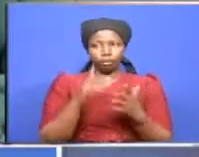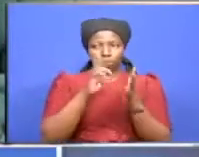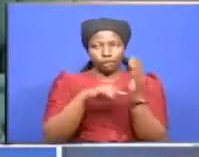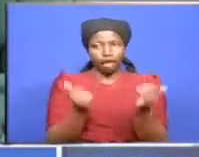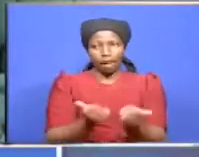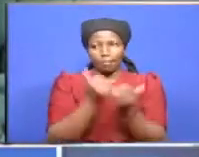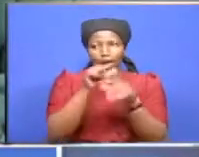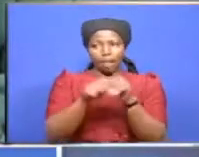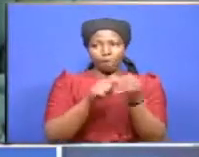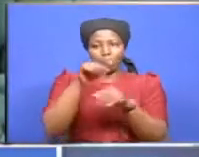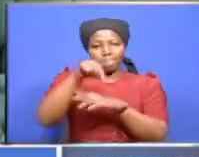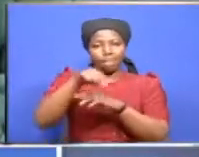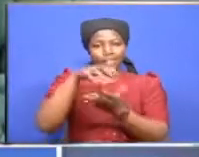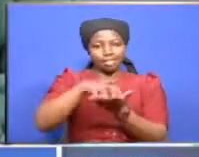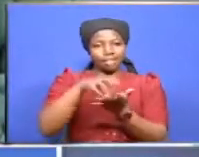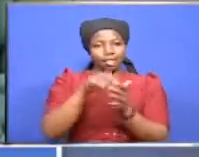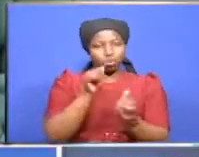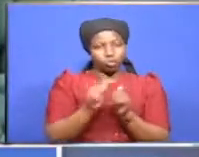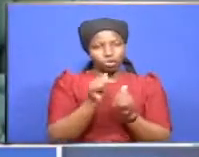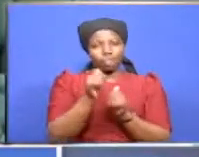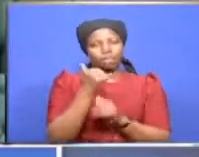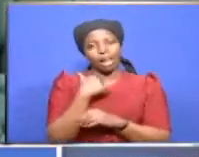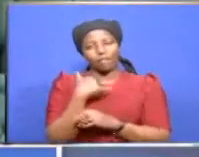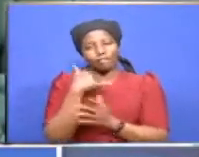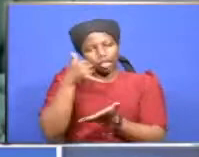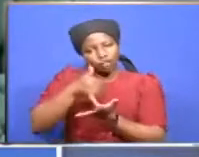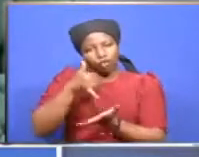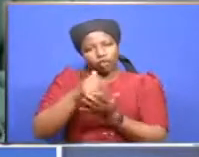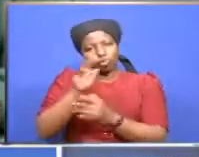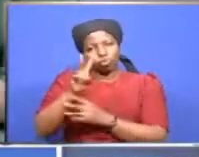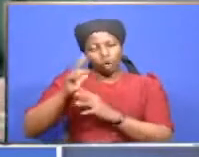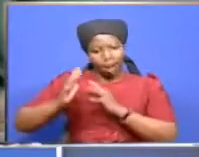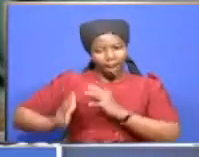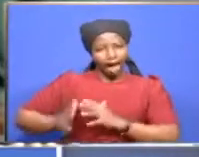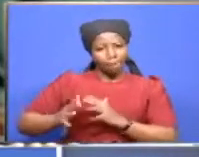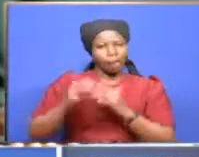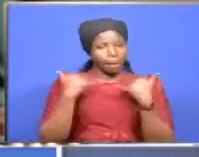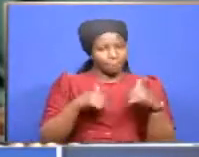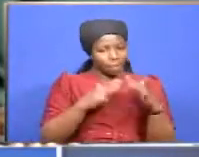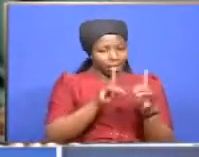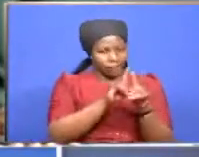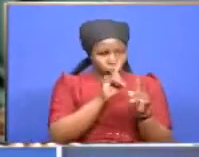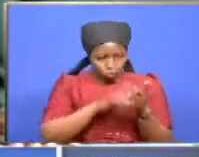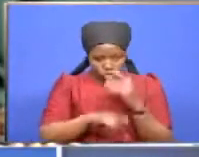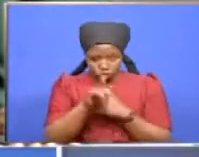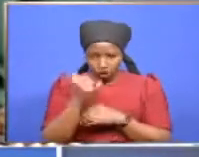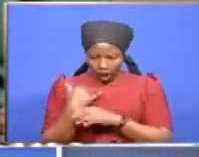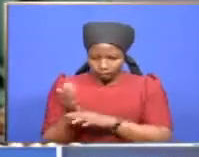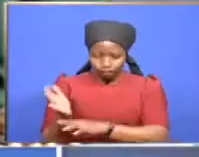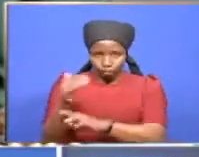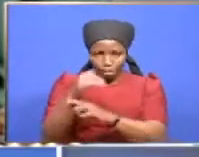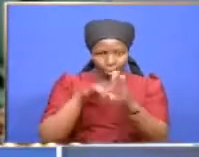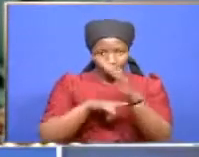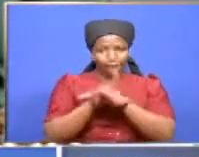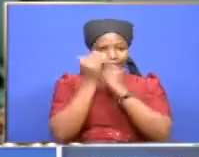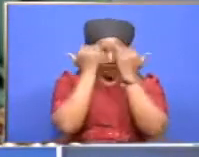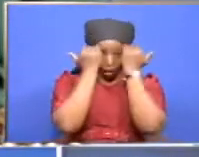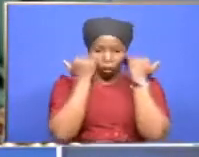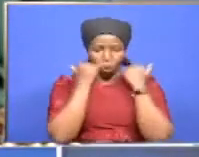with regards to this case that touch on the two rugby players, and what you also gather from the corridors of justice today.